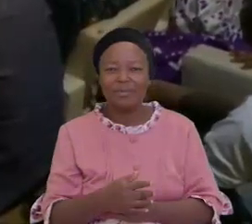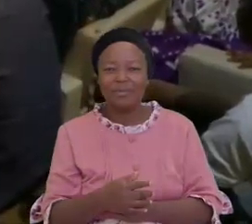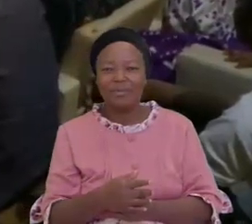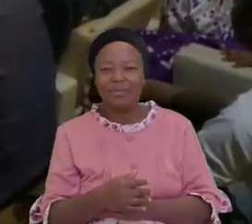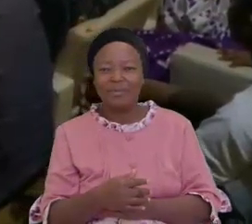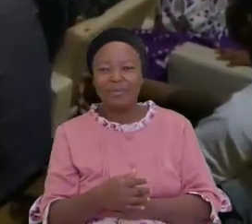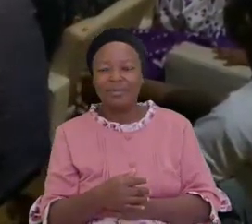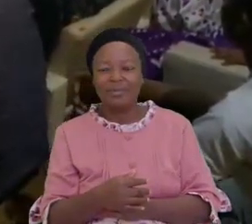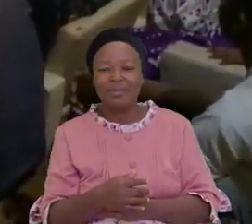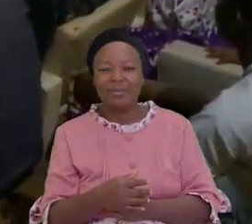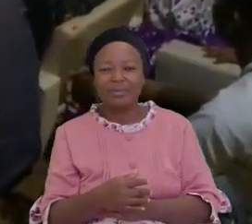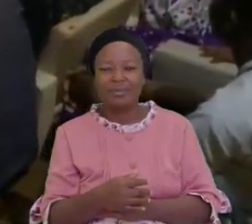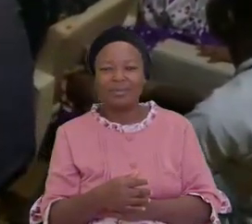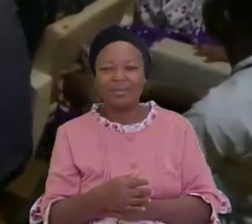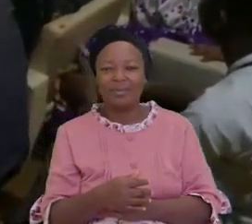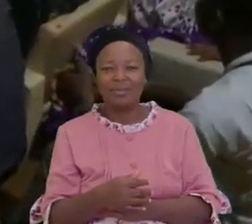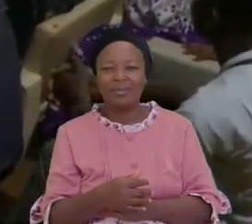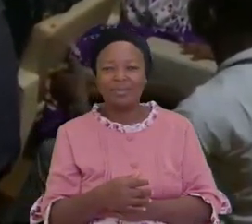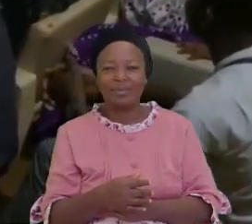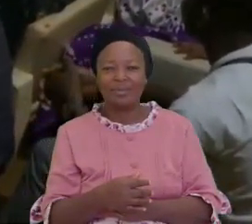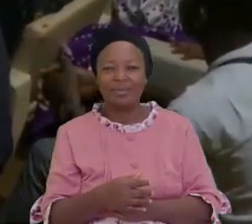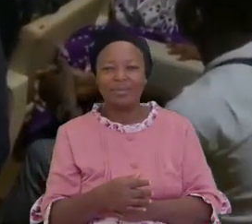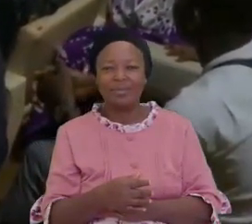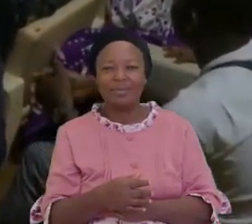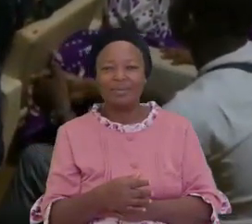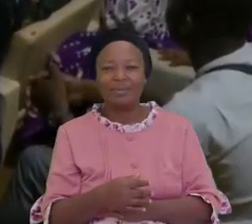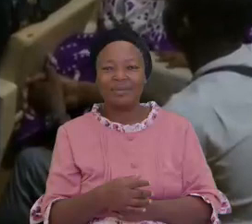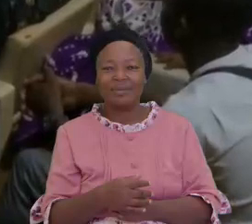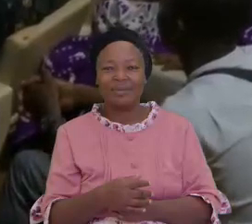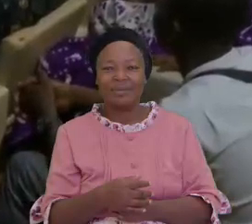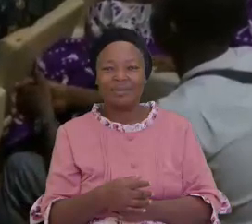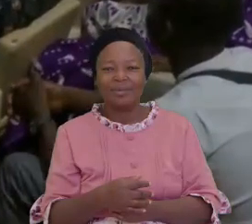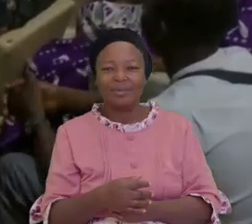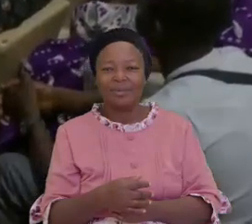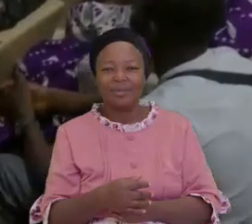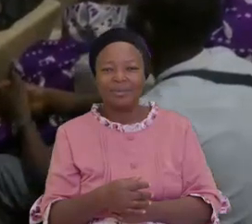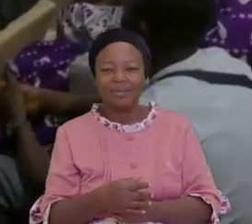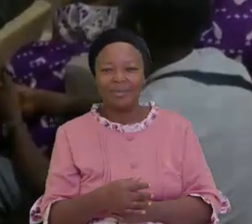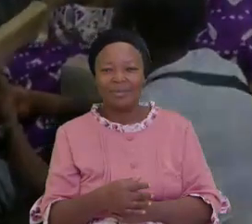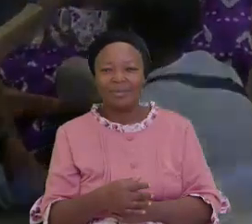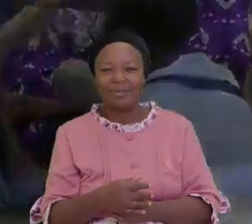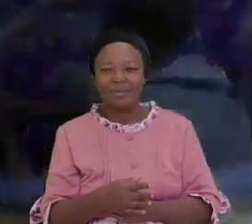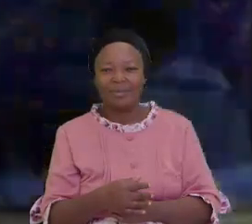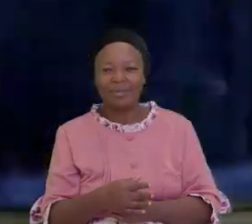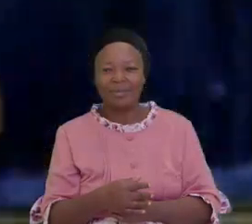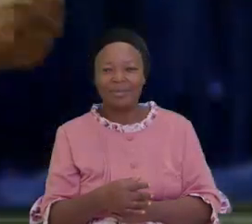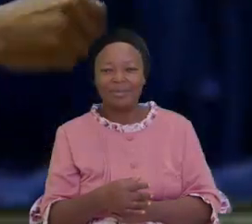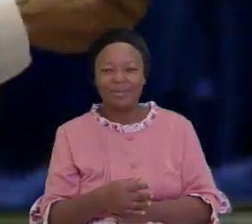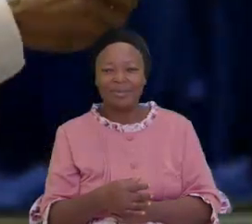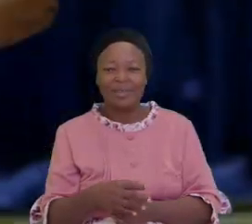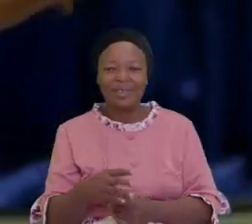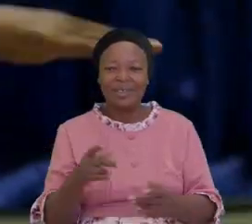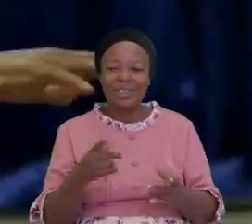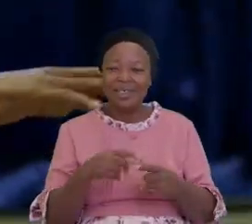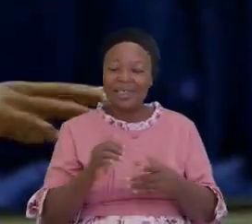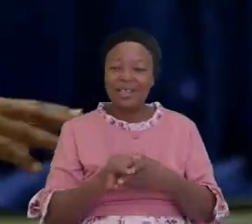seul chef ou bien le seul mouton dans cette famille maintenant. The scapegoat that has rope in the neck and they are taking